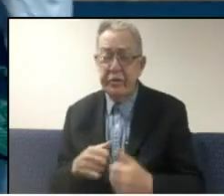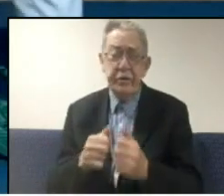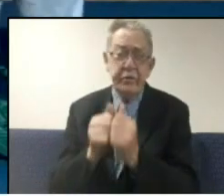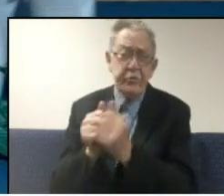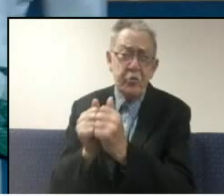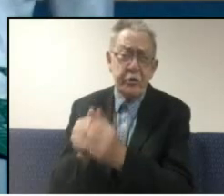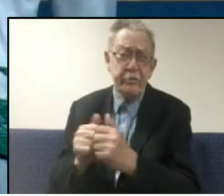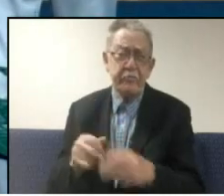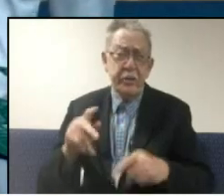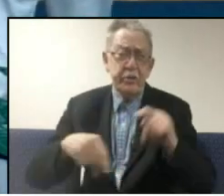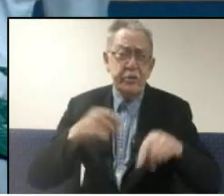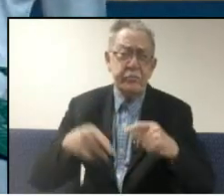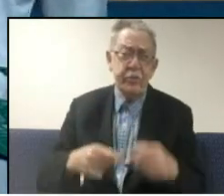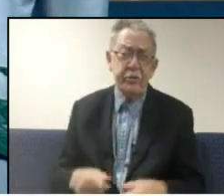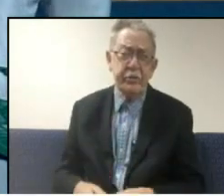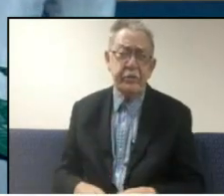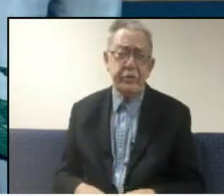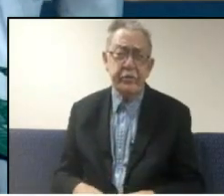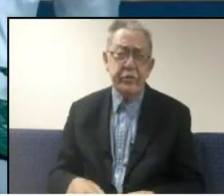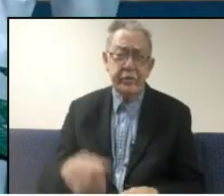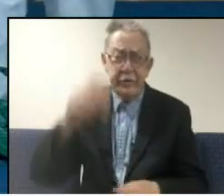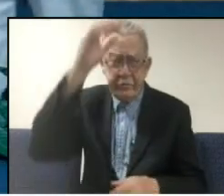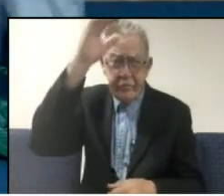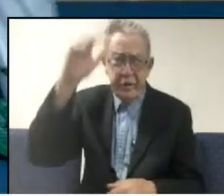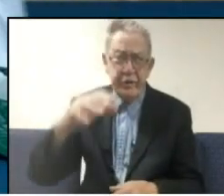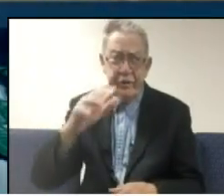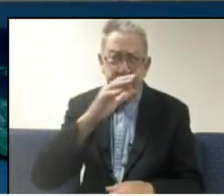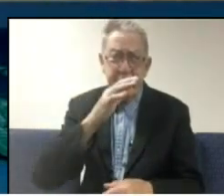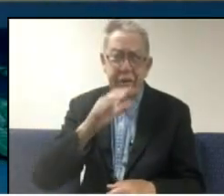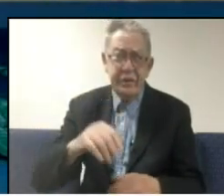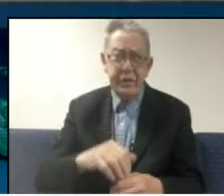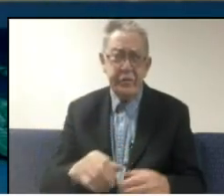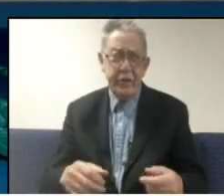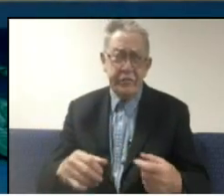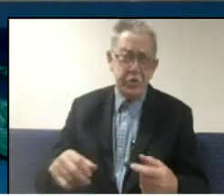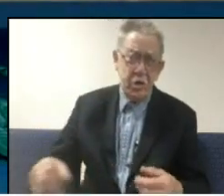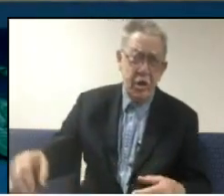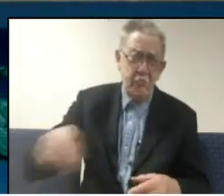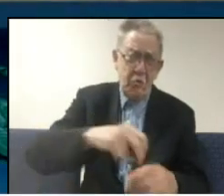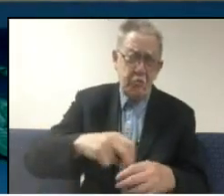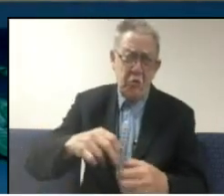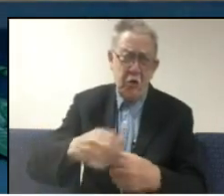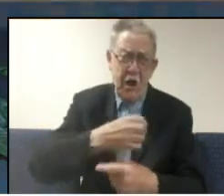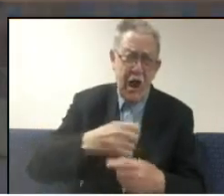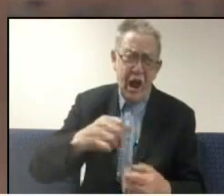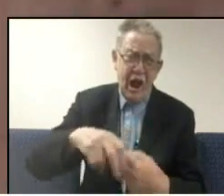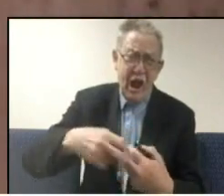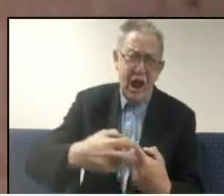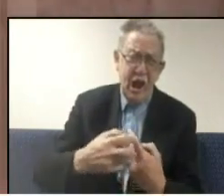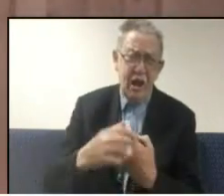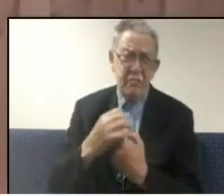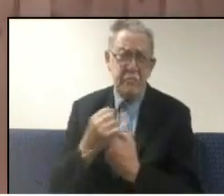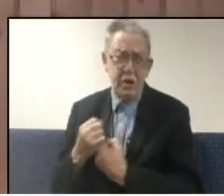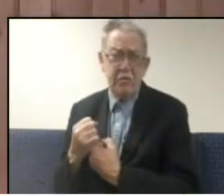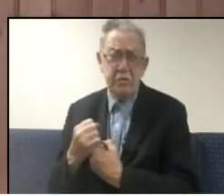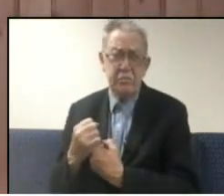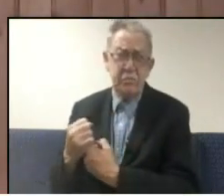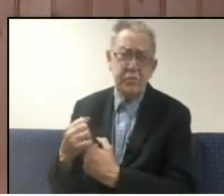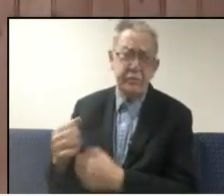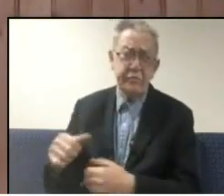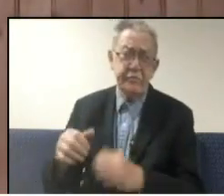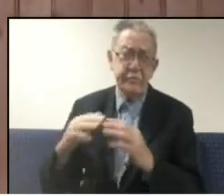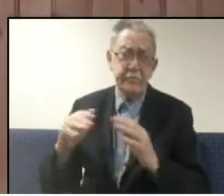Yeah, you can imagine his mom and dad trying to chain him down at the house so he wouldn't go off, but he would just get out. And so finally he